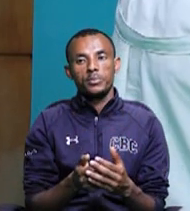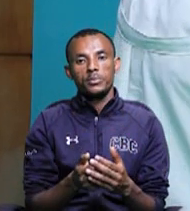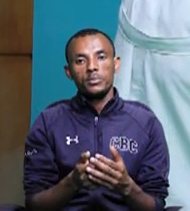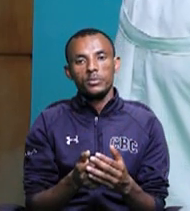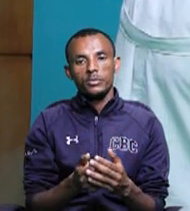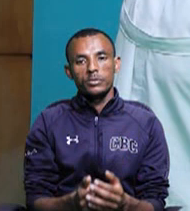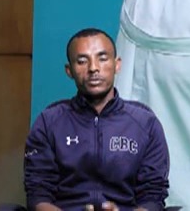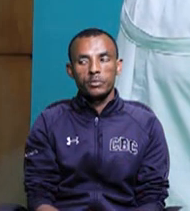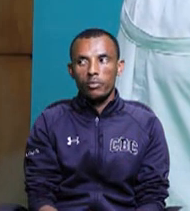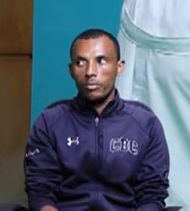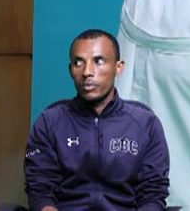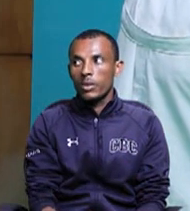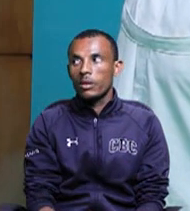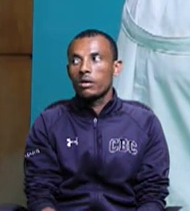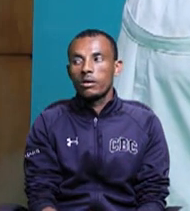tally,